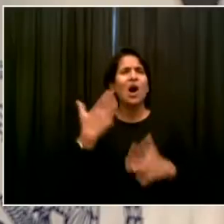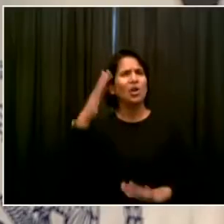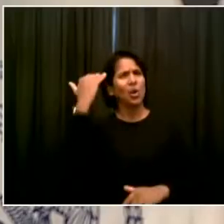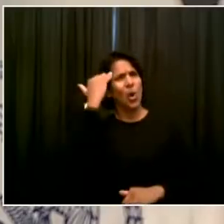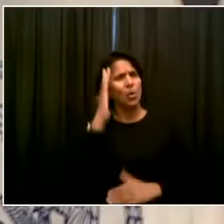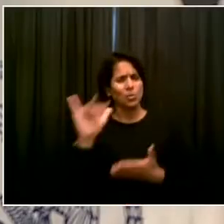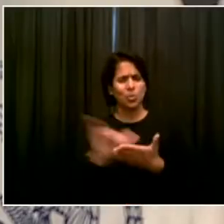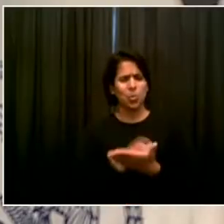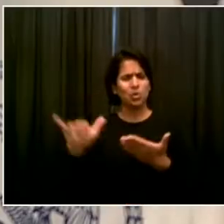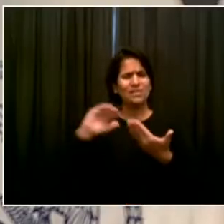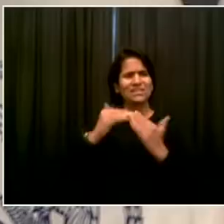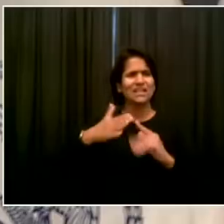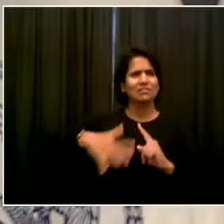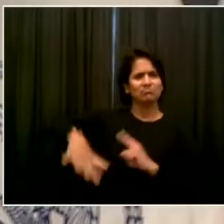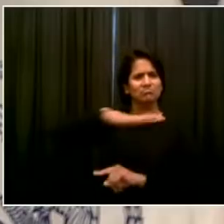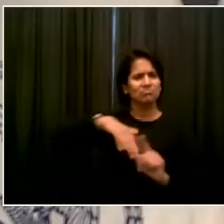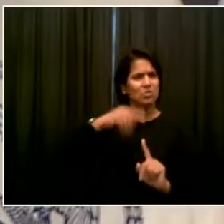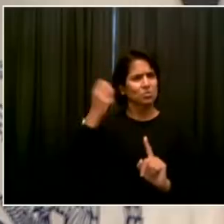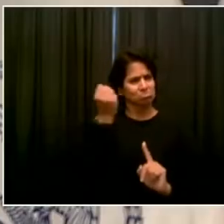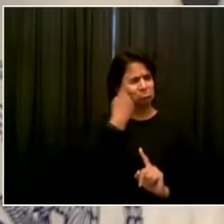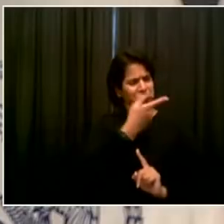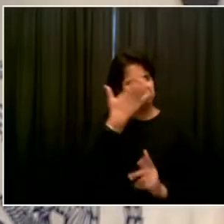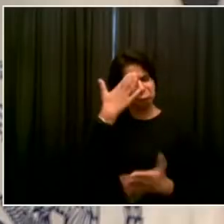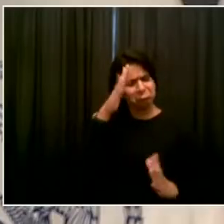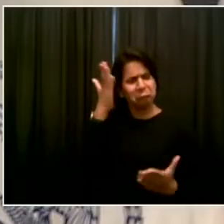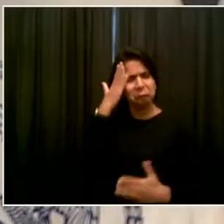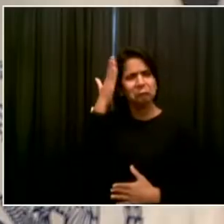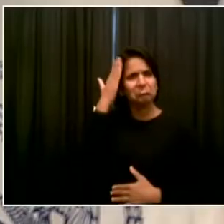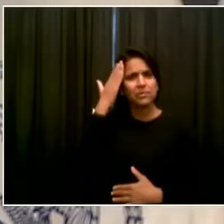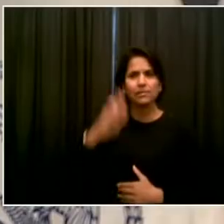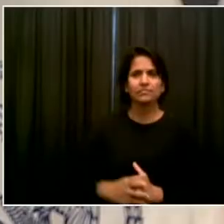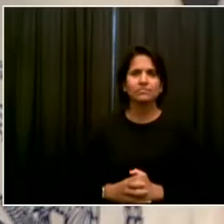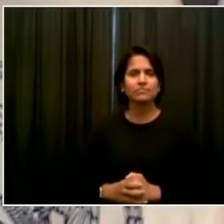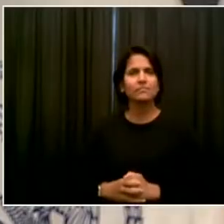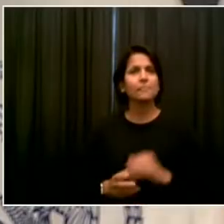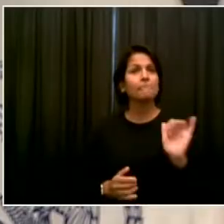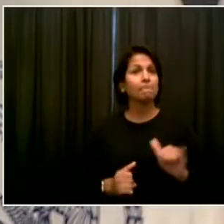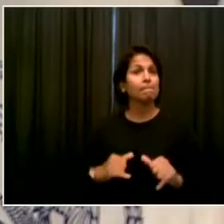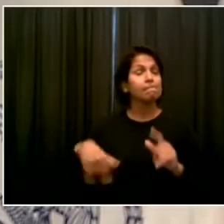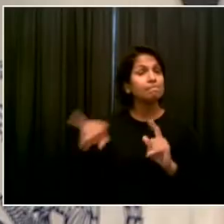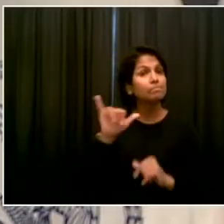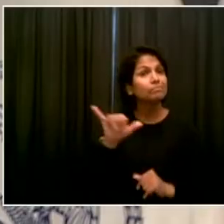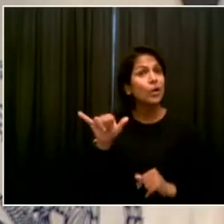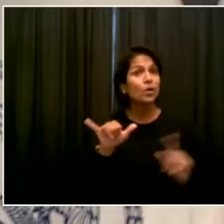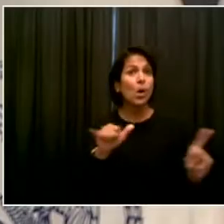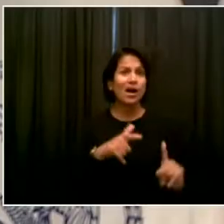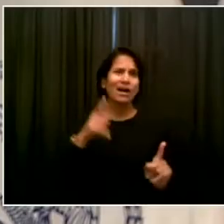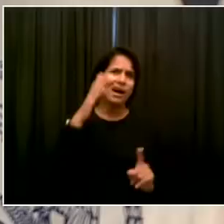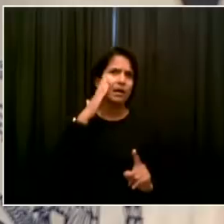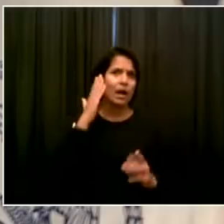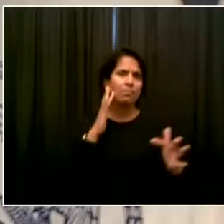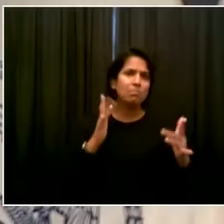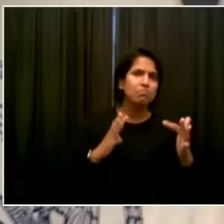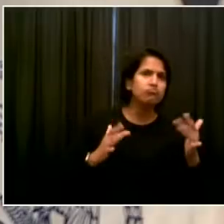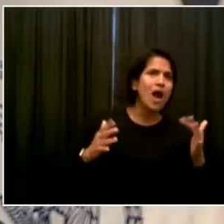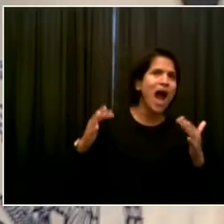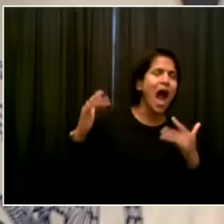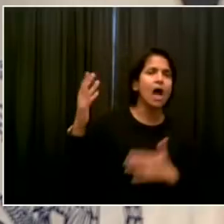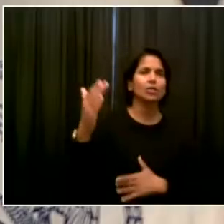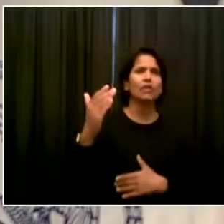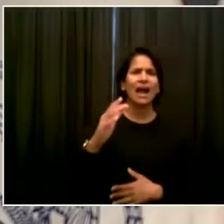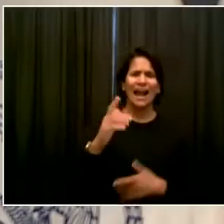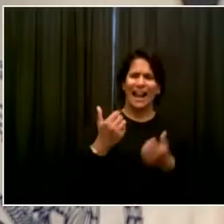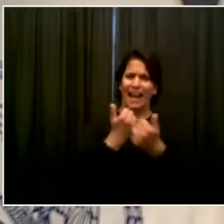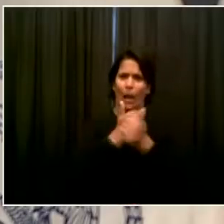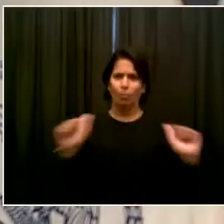has moved progressive ideas and policies in a variety of ways throughout his career and is going to be very